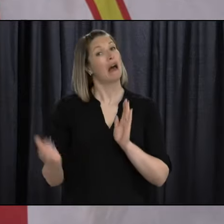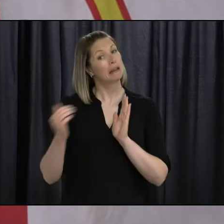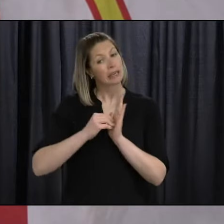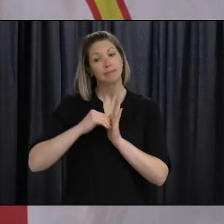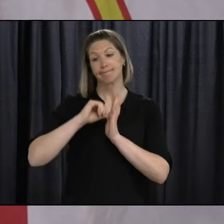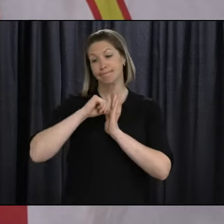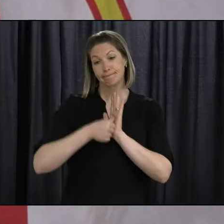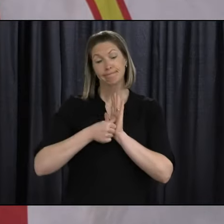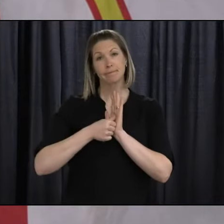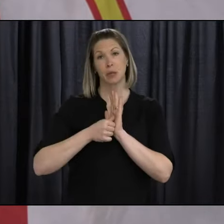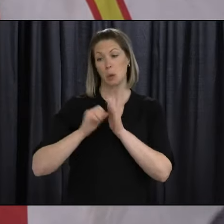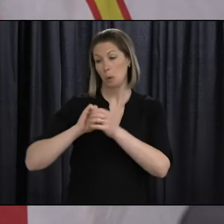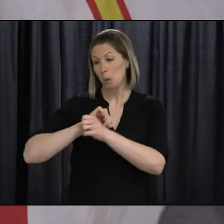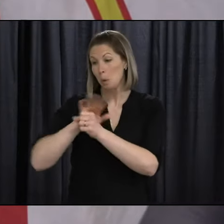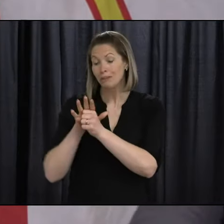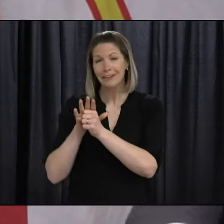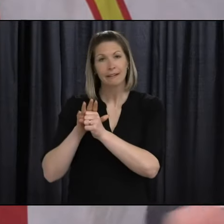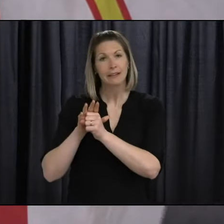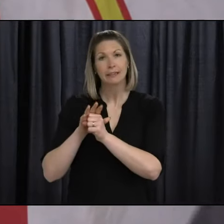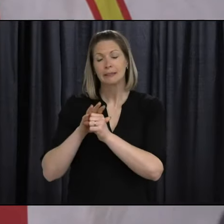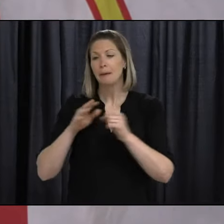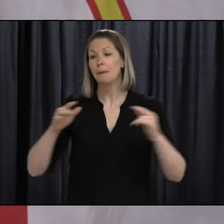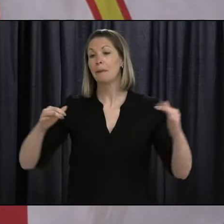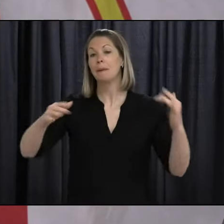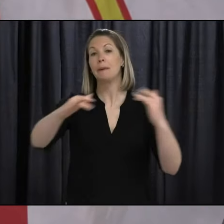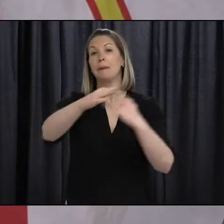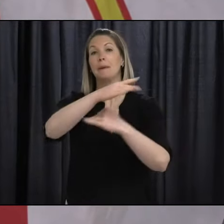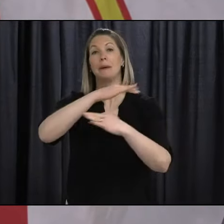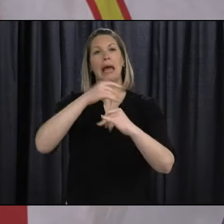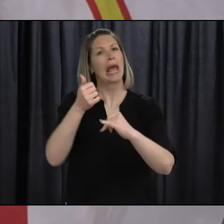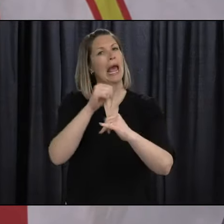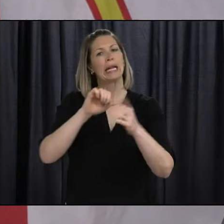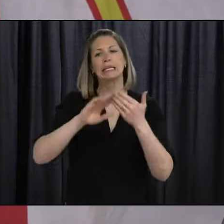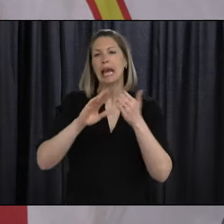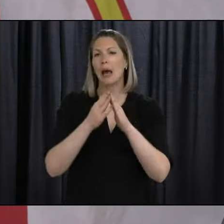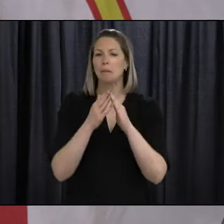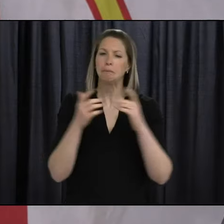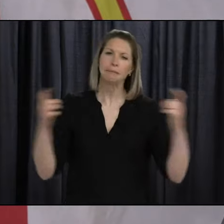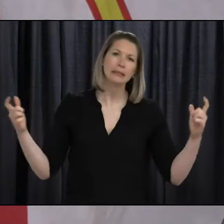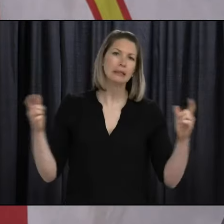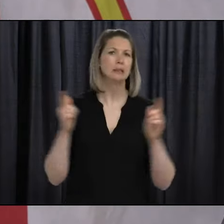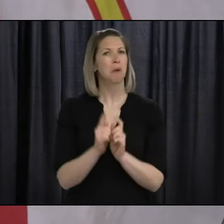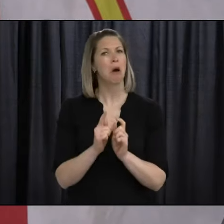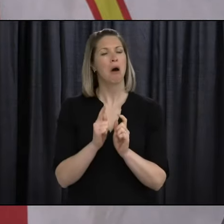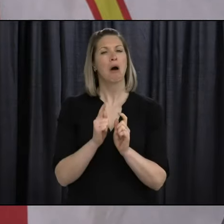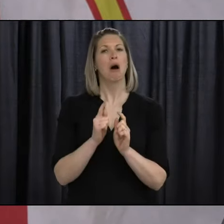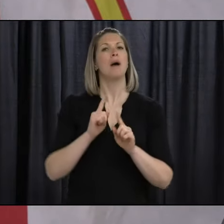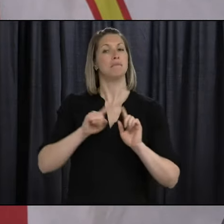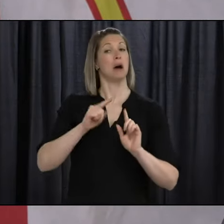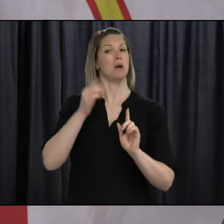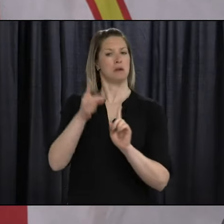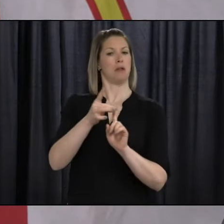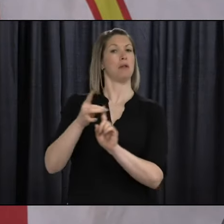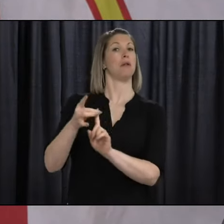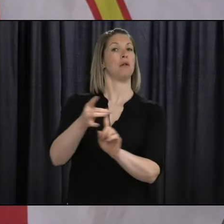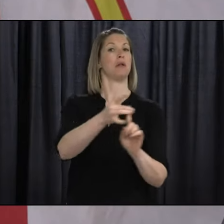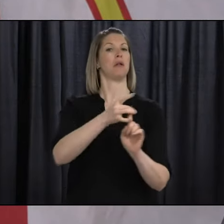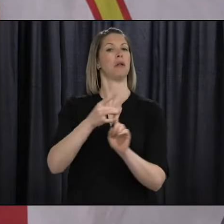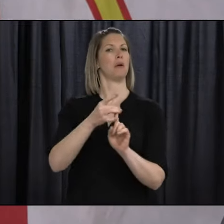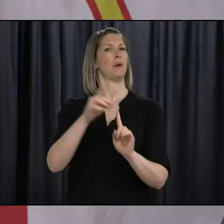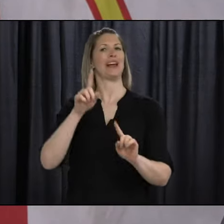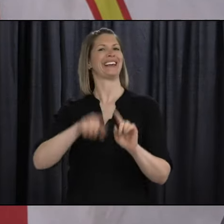time. Although we can't see it, we know that it is around us. So it's only by following the health guidelines, our actions will let